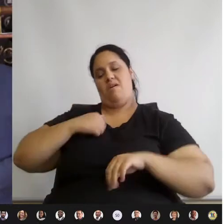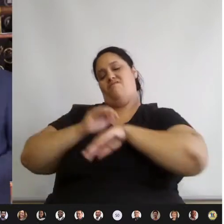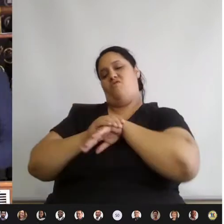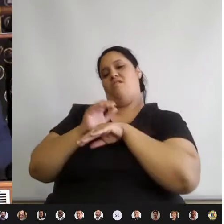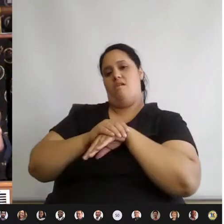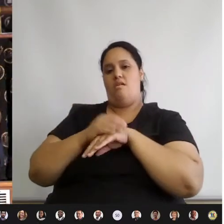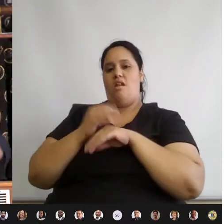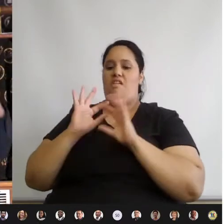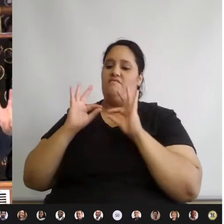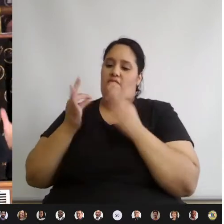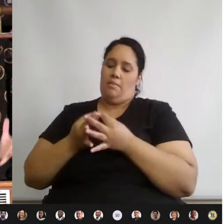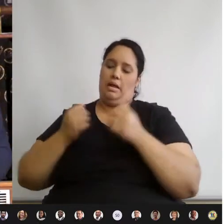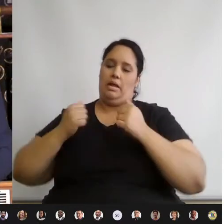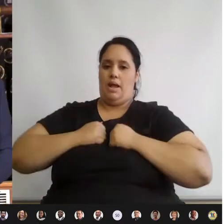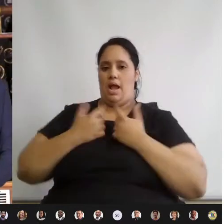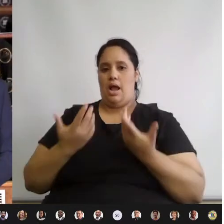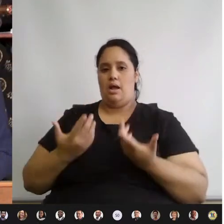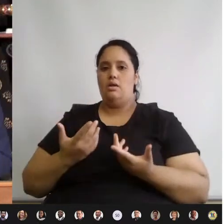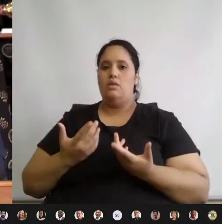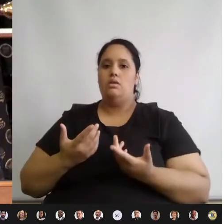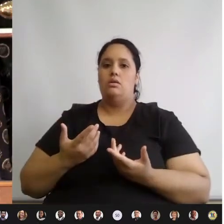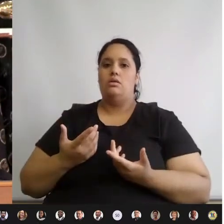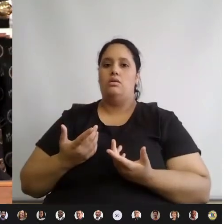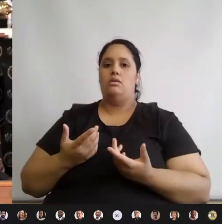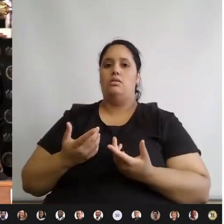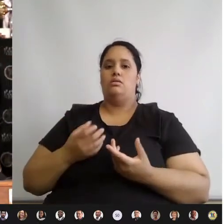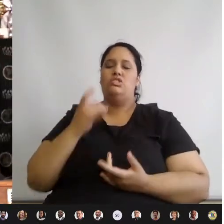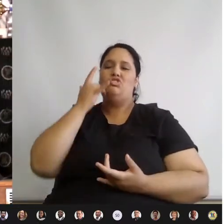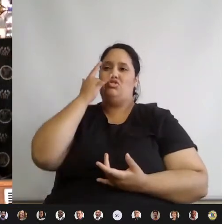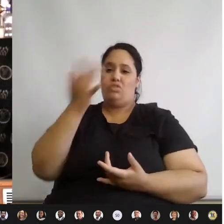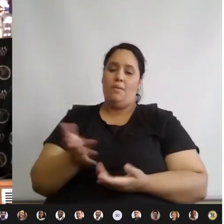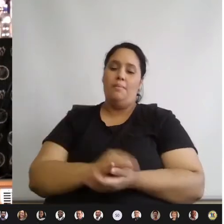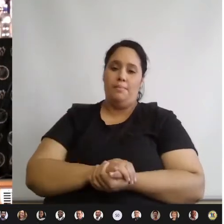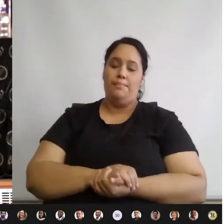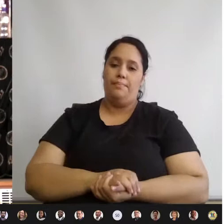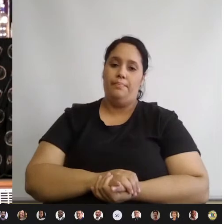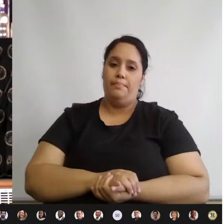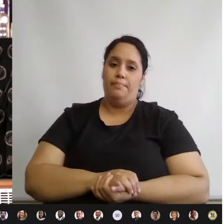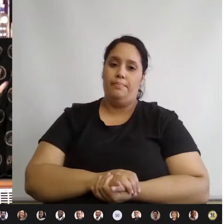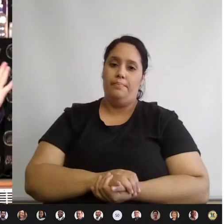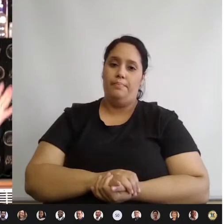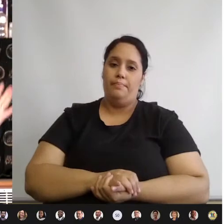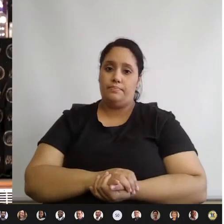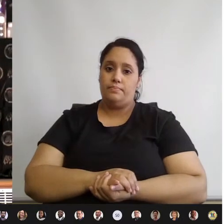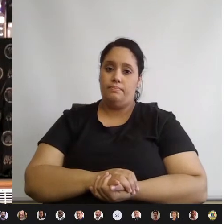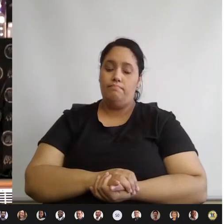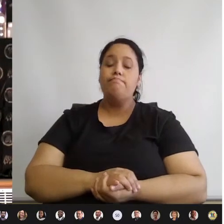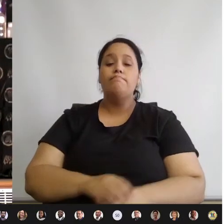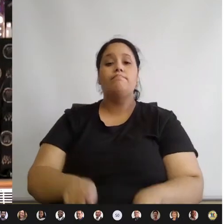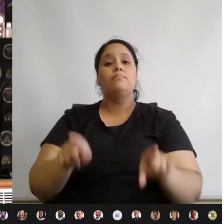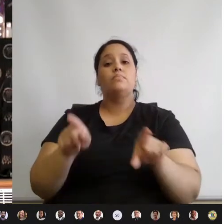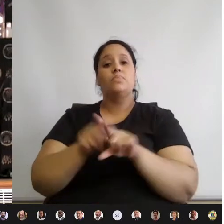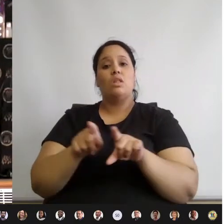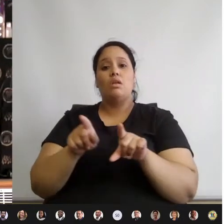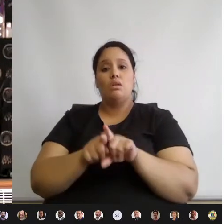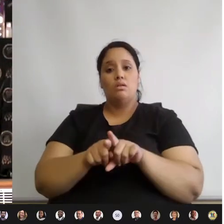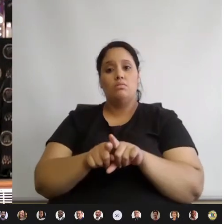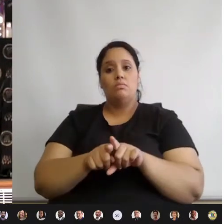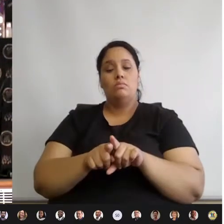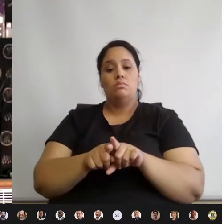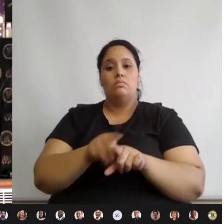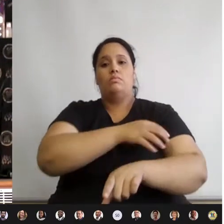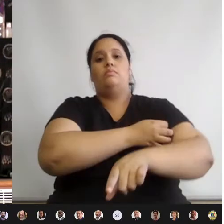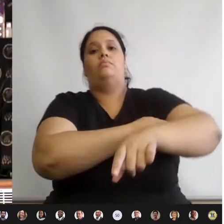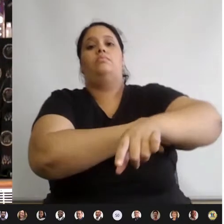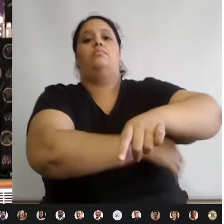our family. Absolute scandal. But I also asked